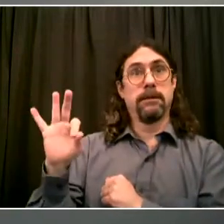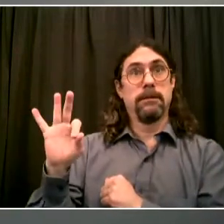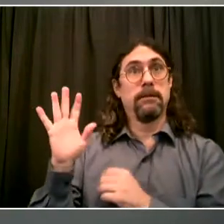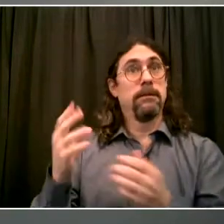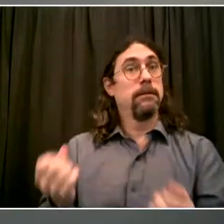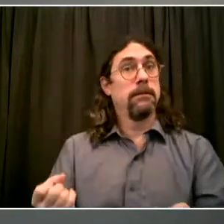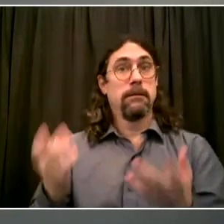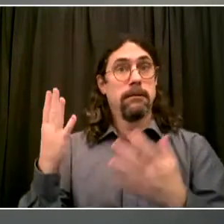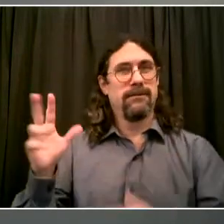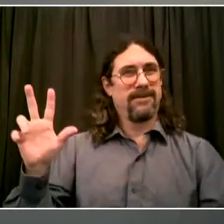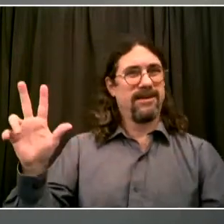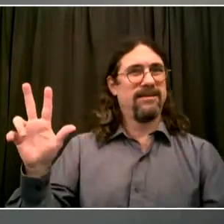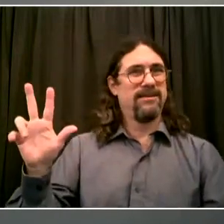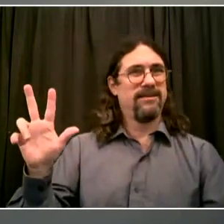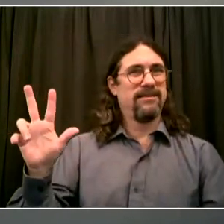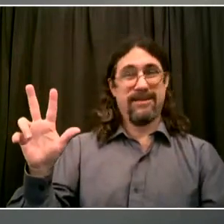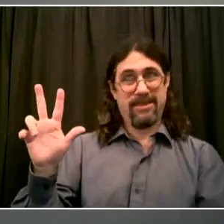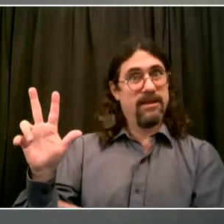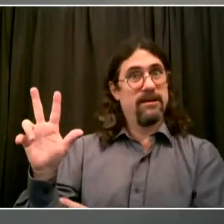2021, so far we have 2.